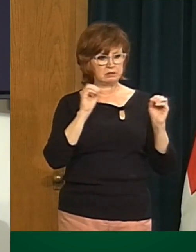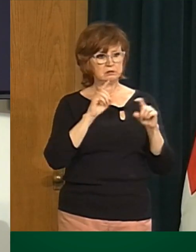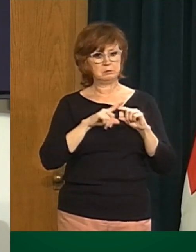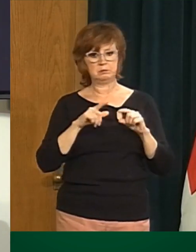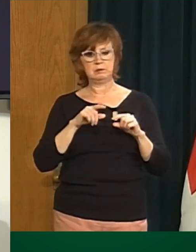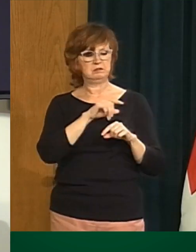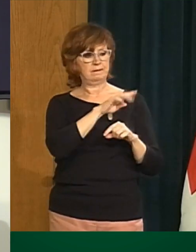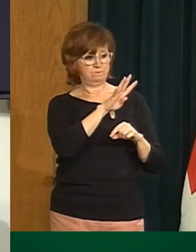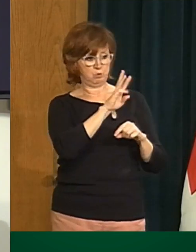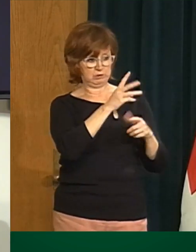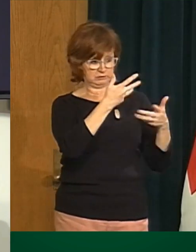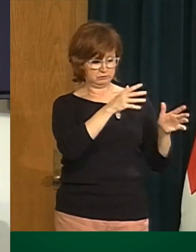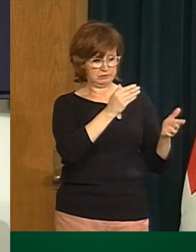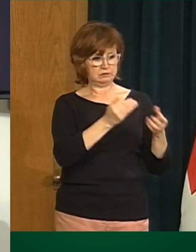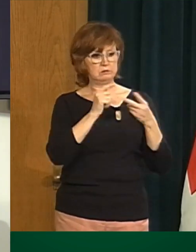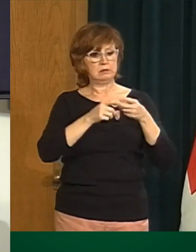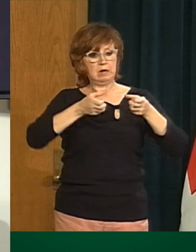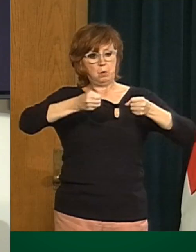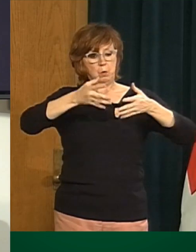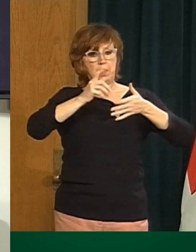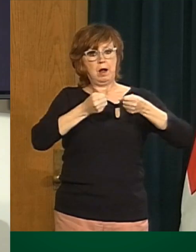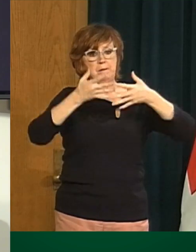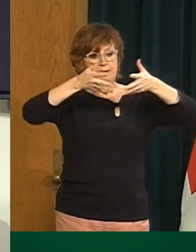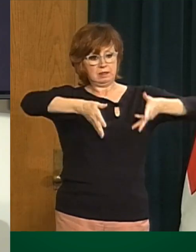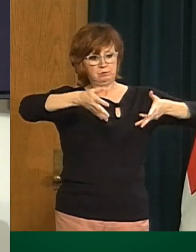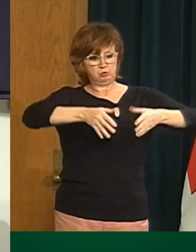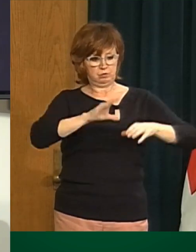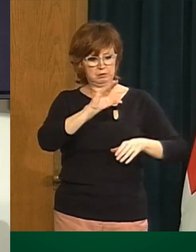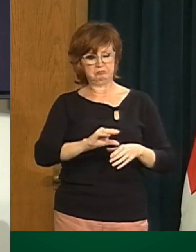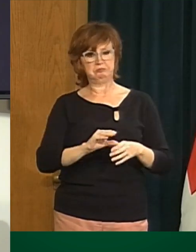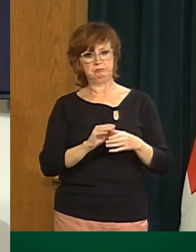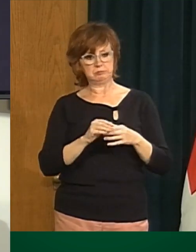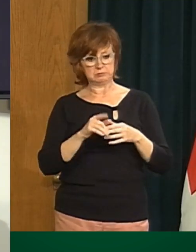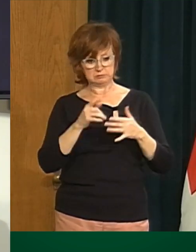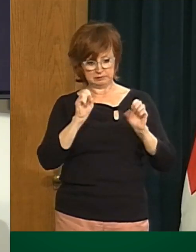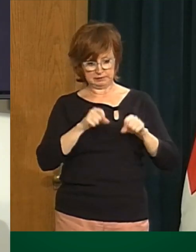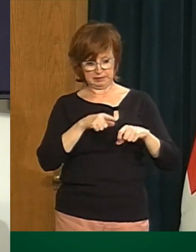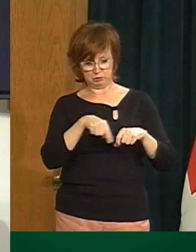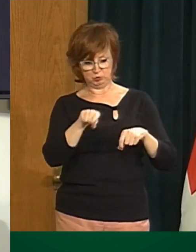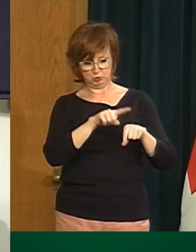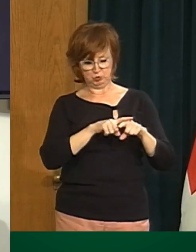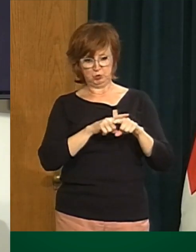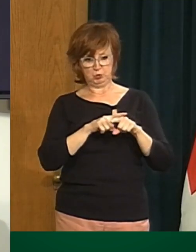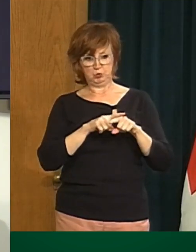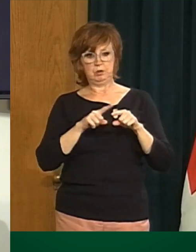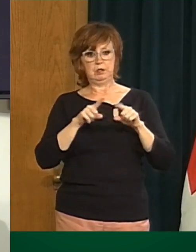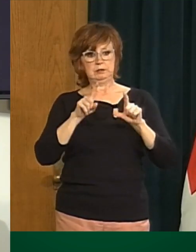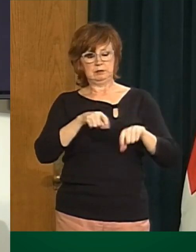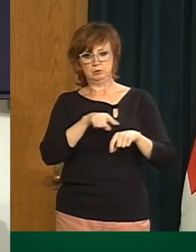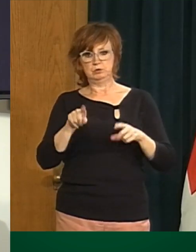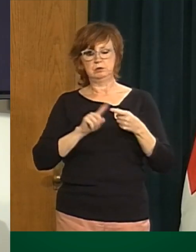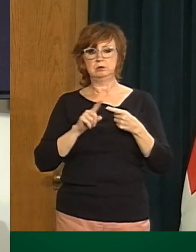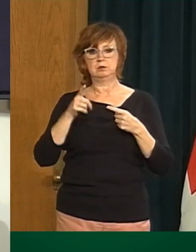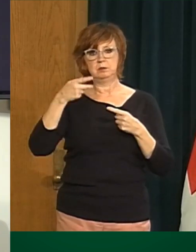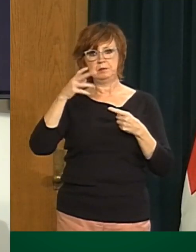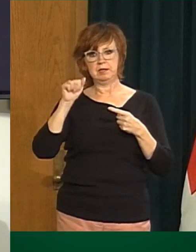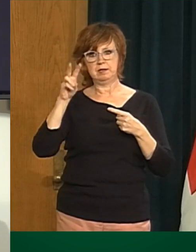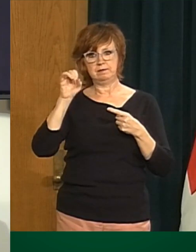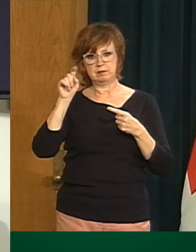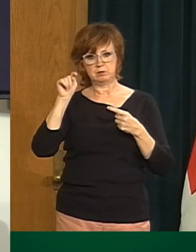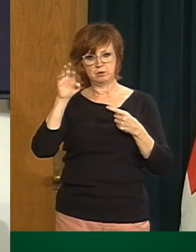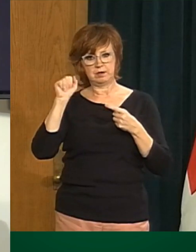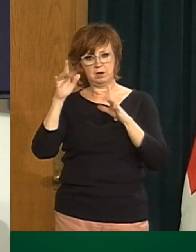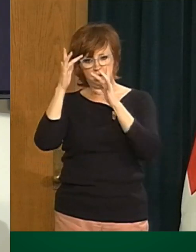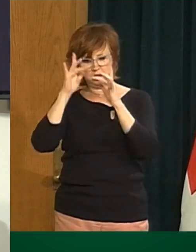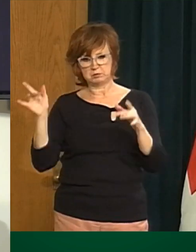so. This is important because right now we have a reduced amount of services at TA-BIC. ICU remains closed, and other service